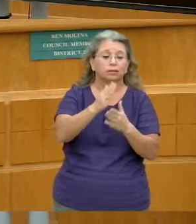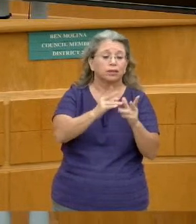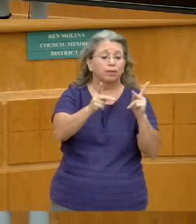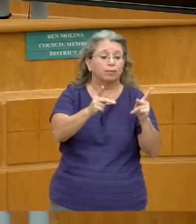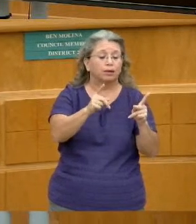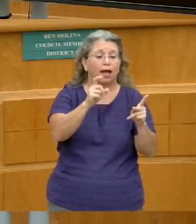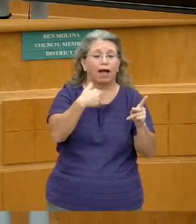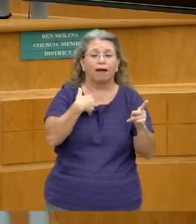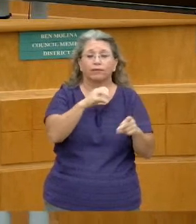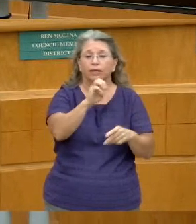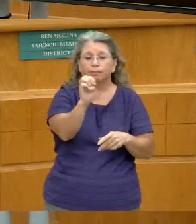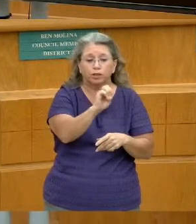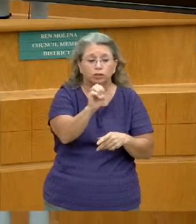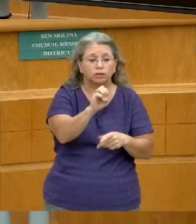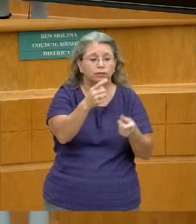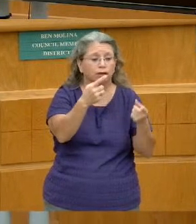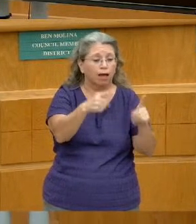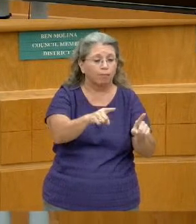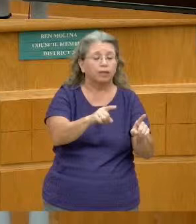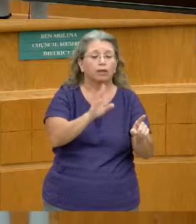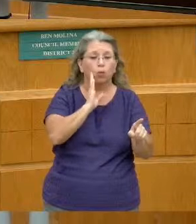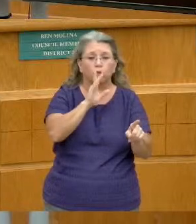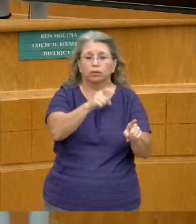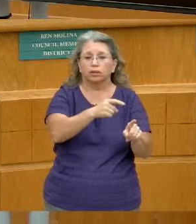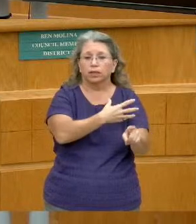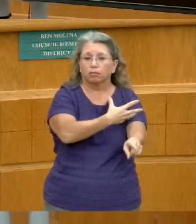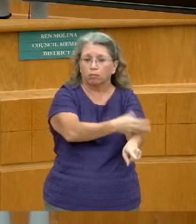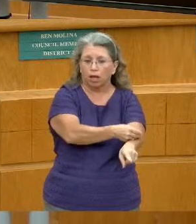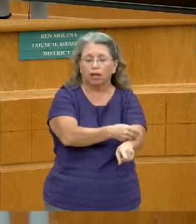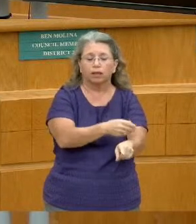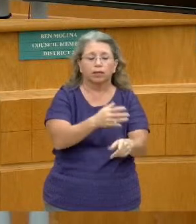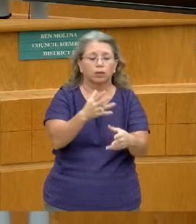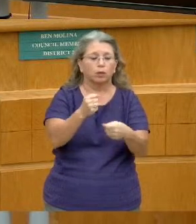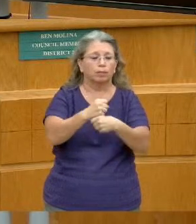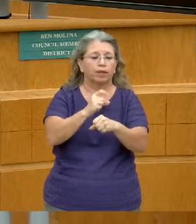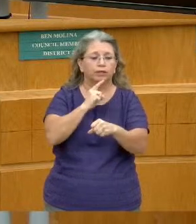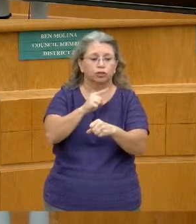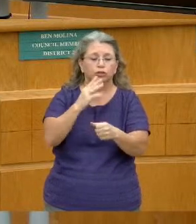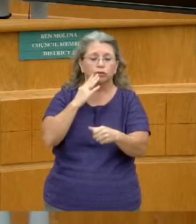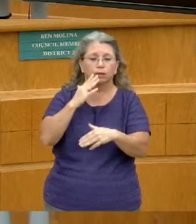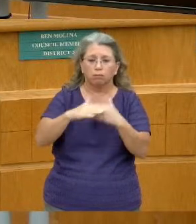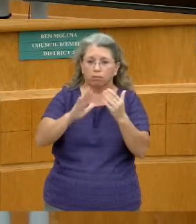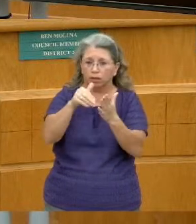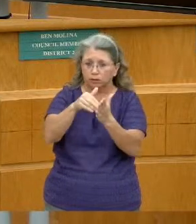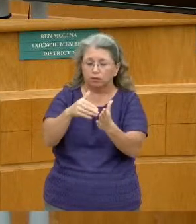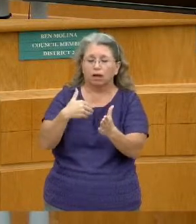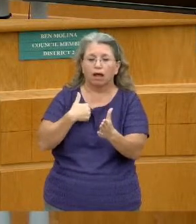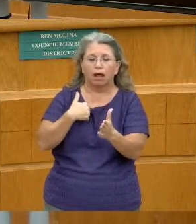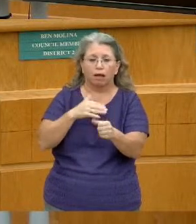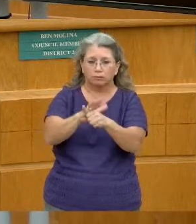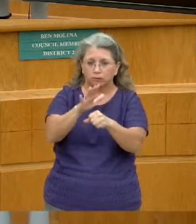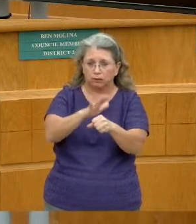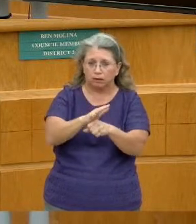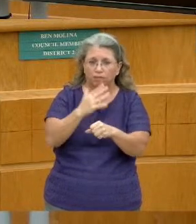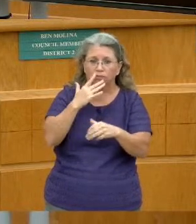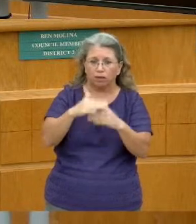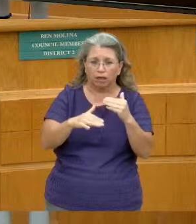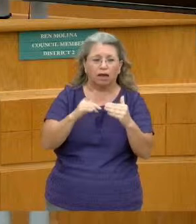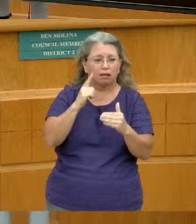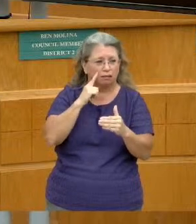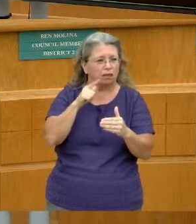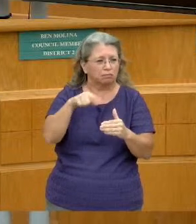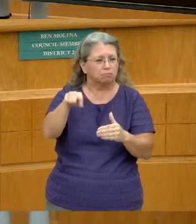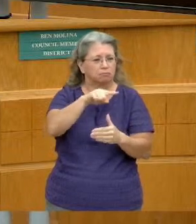blood. So we want to make sure the blood bank does have an adequate supply. And again, the goodness of this community, I think, will